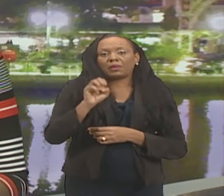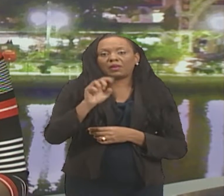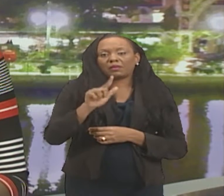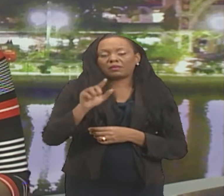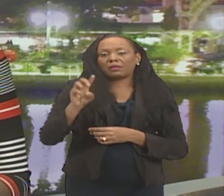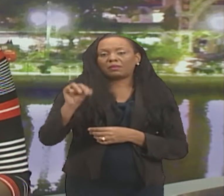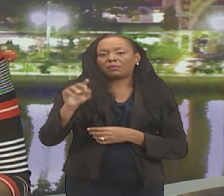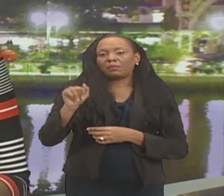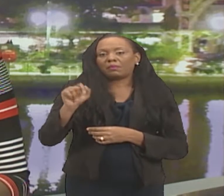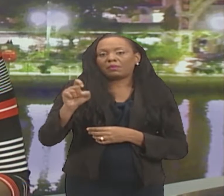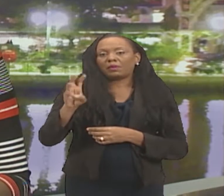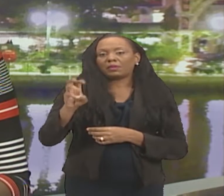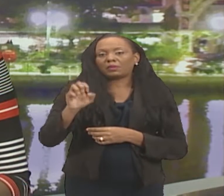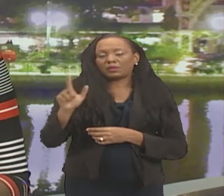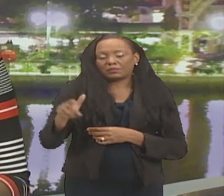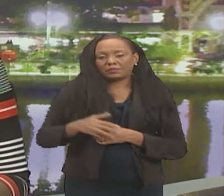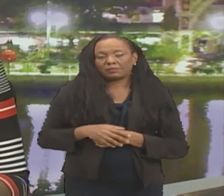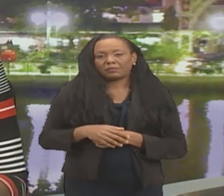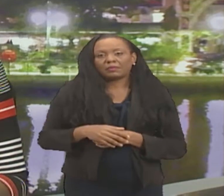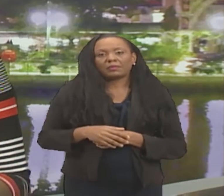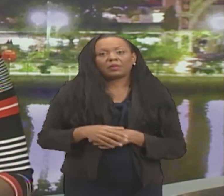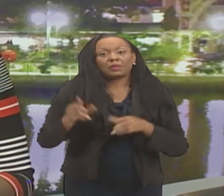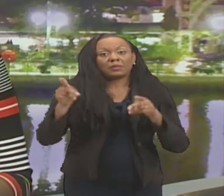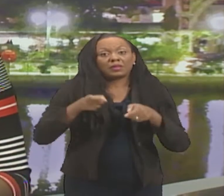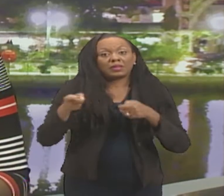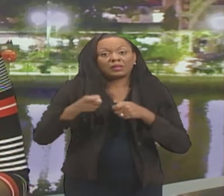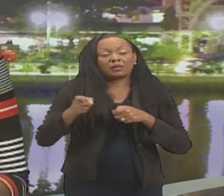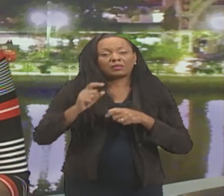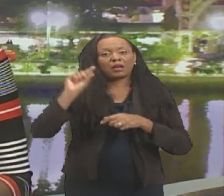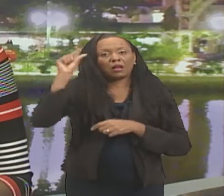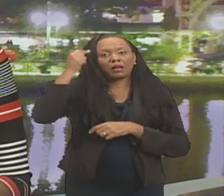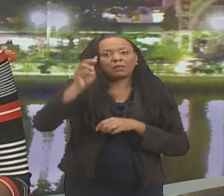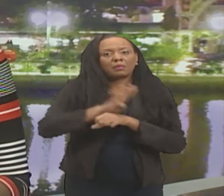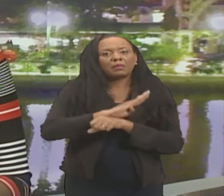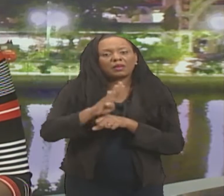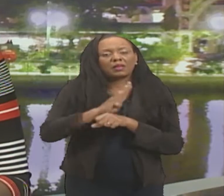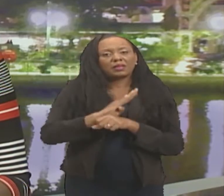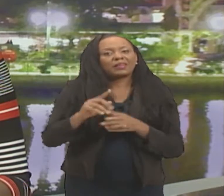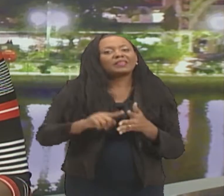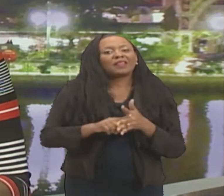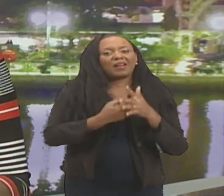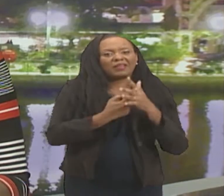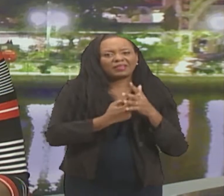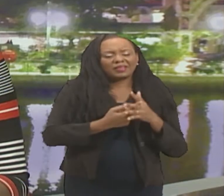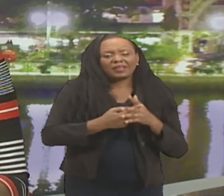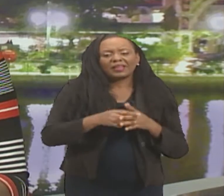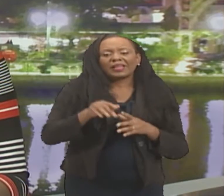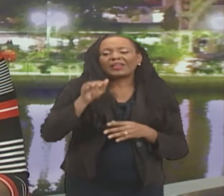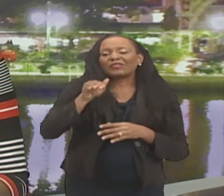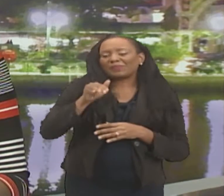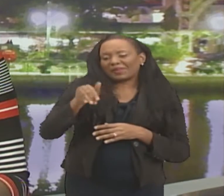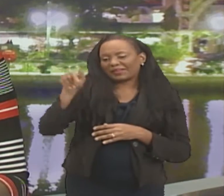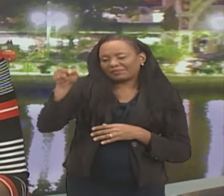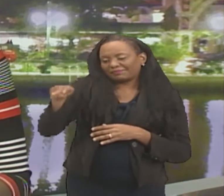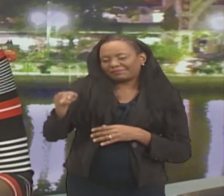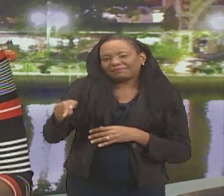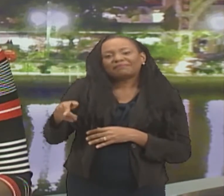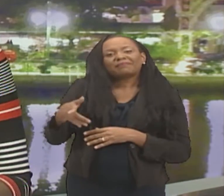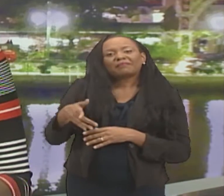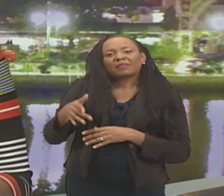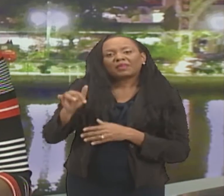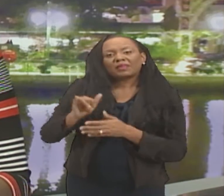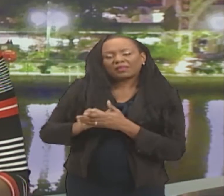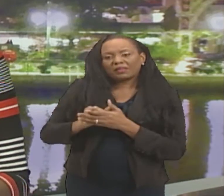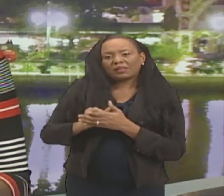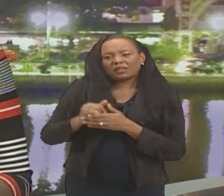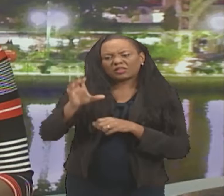that chamber, Dr. Jerome Walcott, led off the session, and he reminded Senator Maxwell that people are at the core of the church and